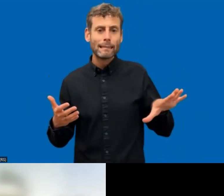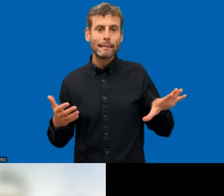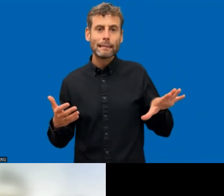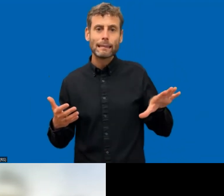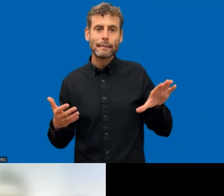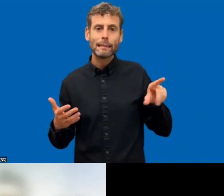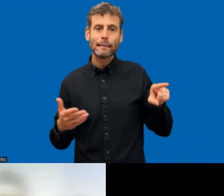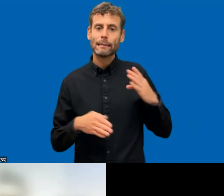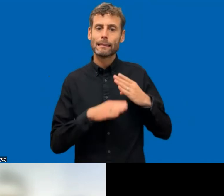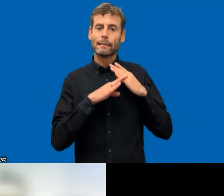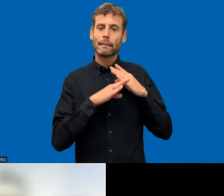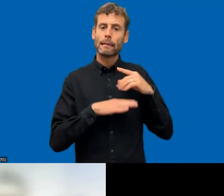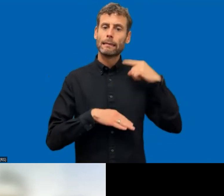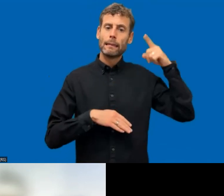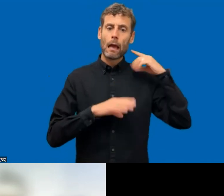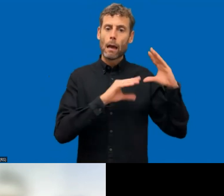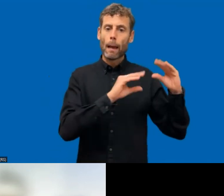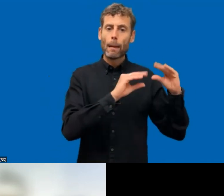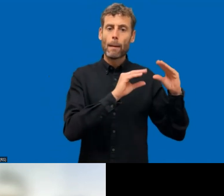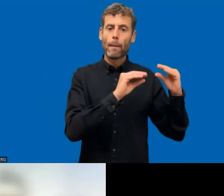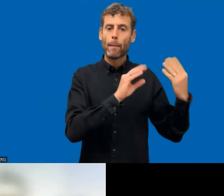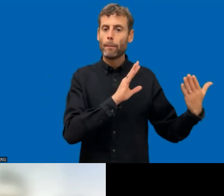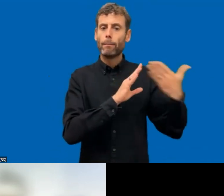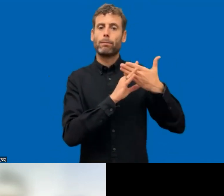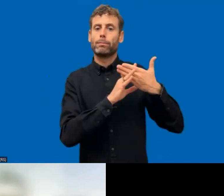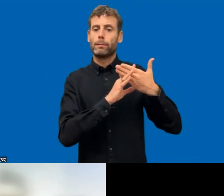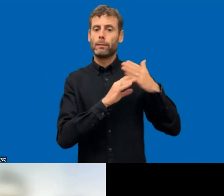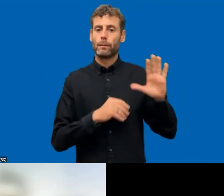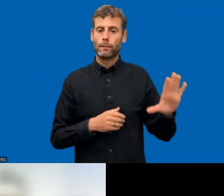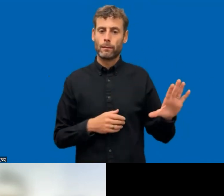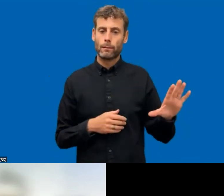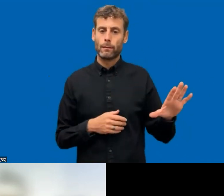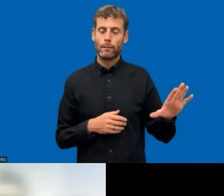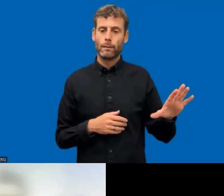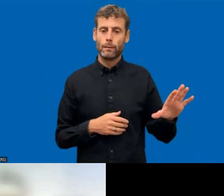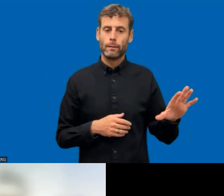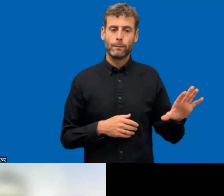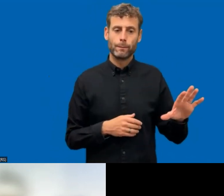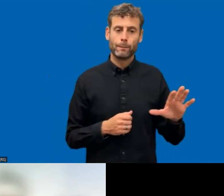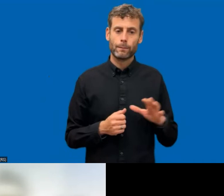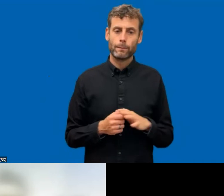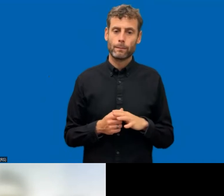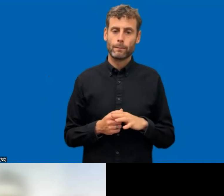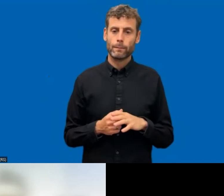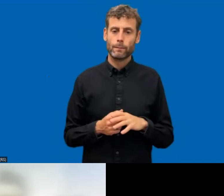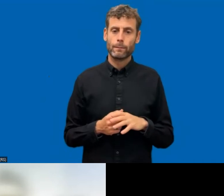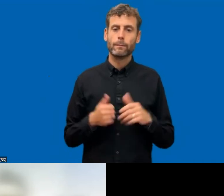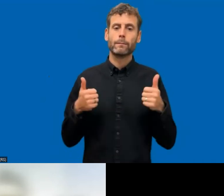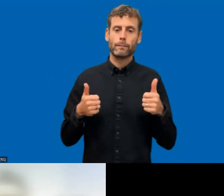your session. You're in the last session of the day. Rachel. So we just want to be able to.